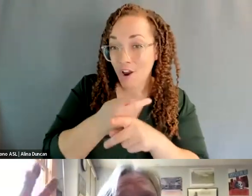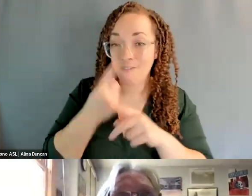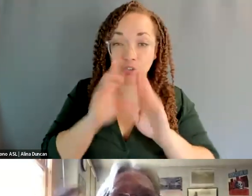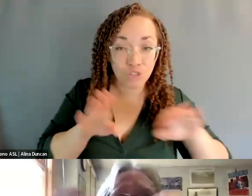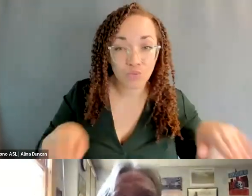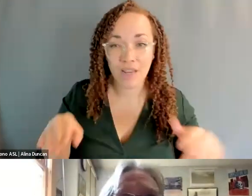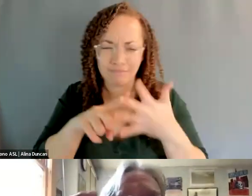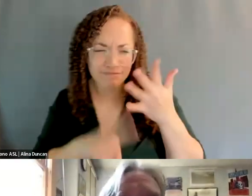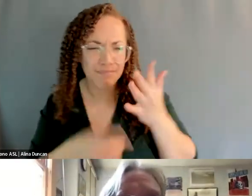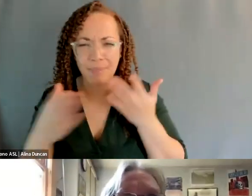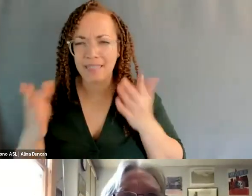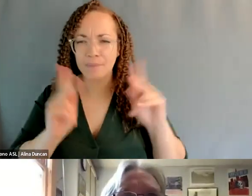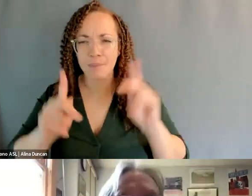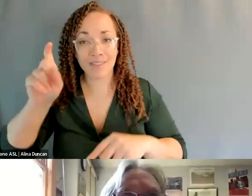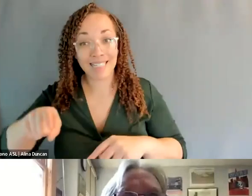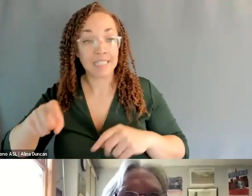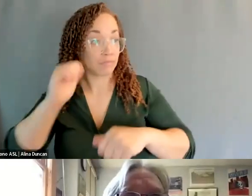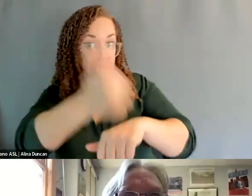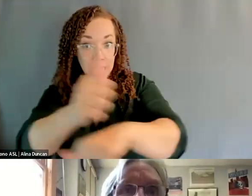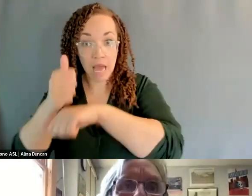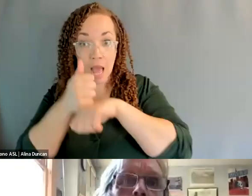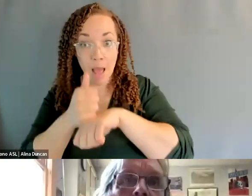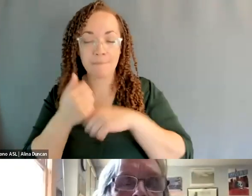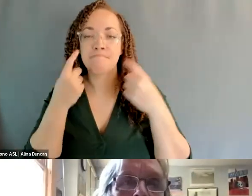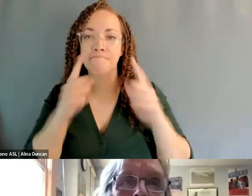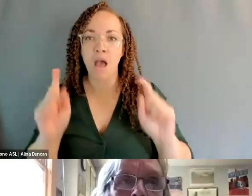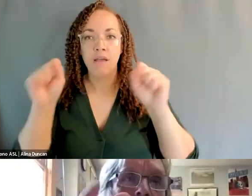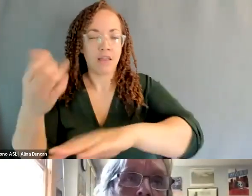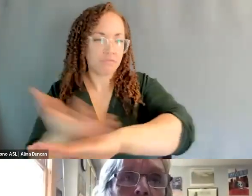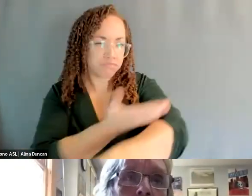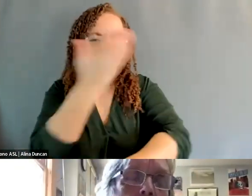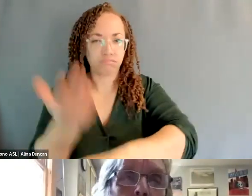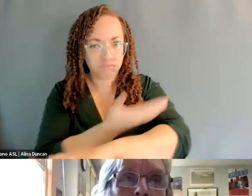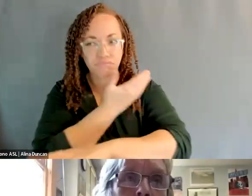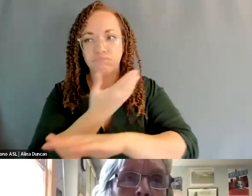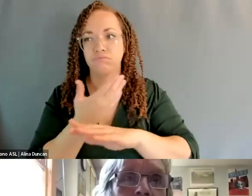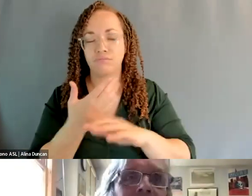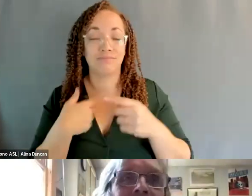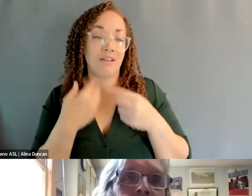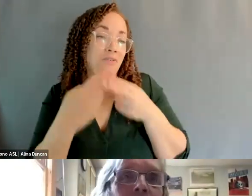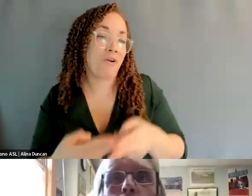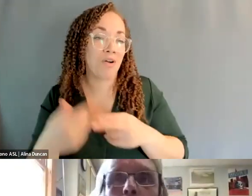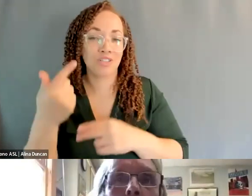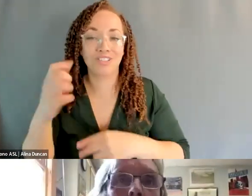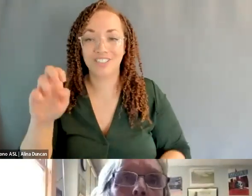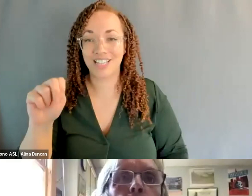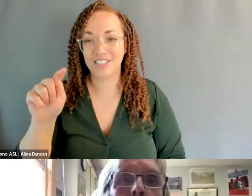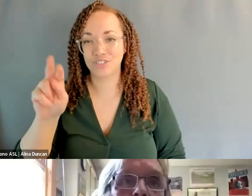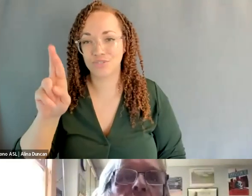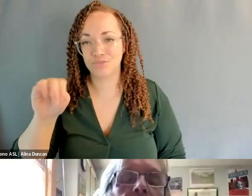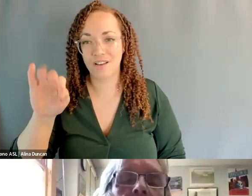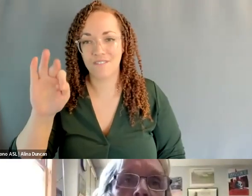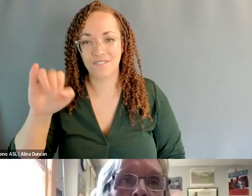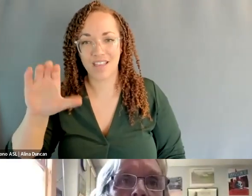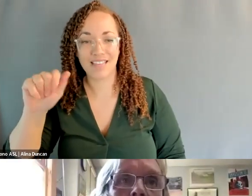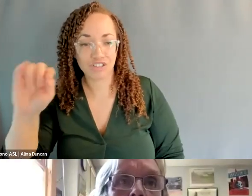you can really turn it into a revitalization. I call it gentrification without displacement. You can really improve